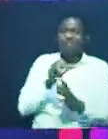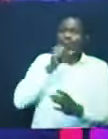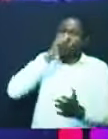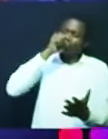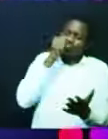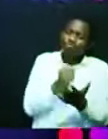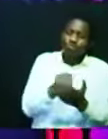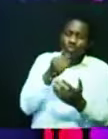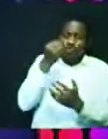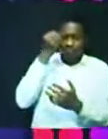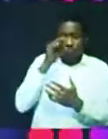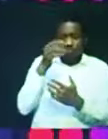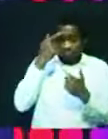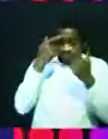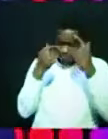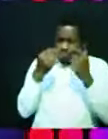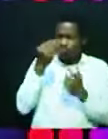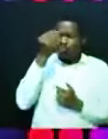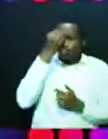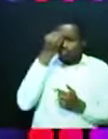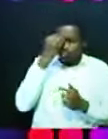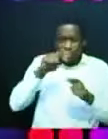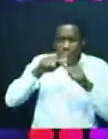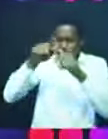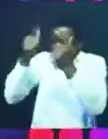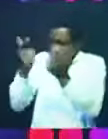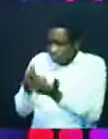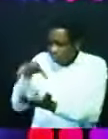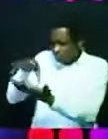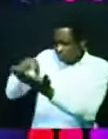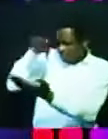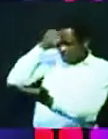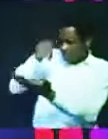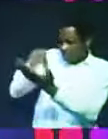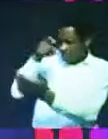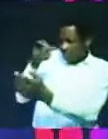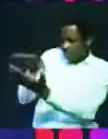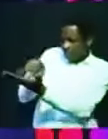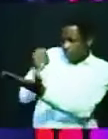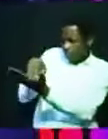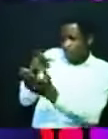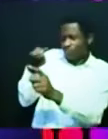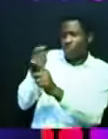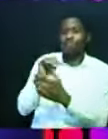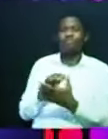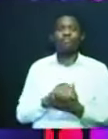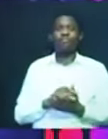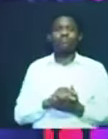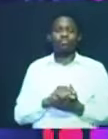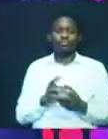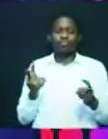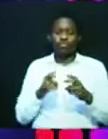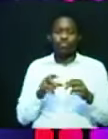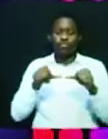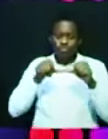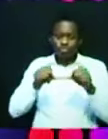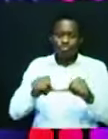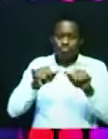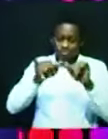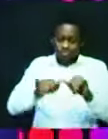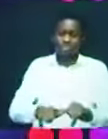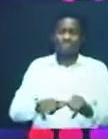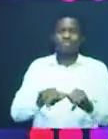know those from whom you learn it. Now, what ye tina de wesuano ara wen hunu efri